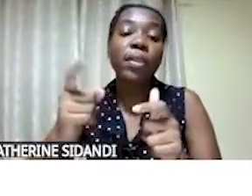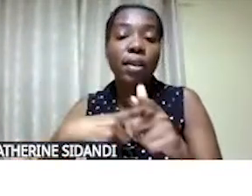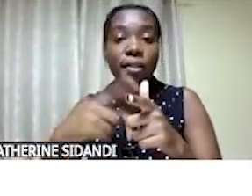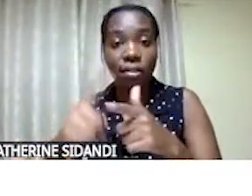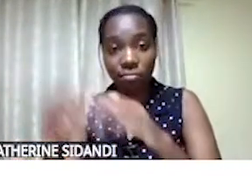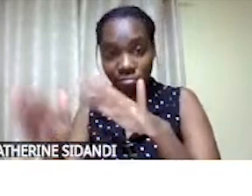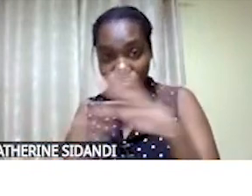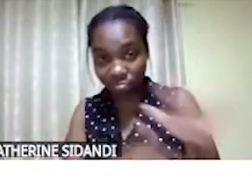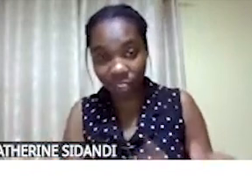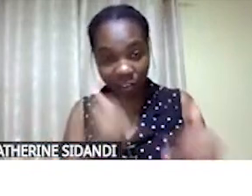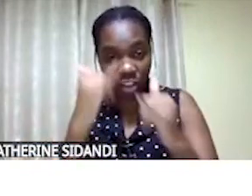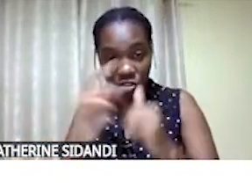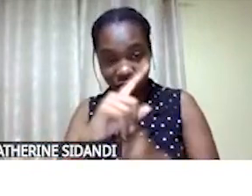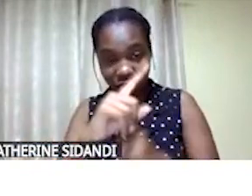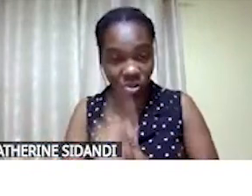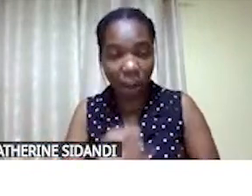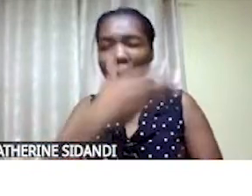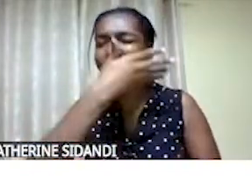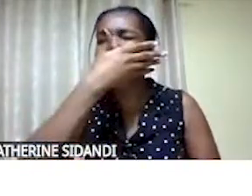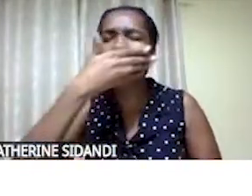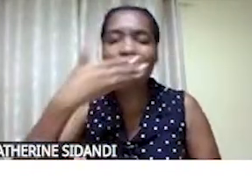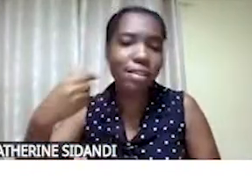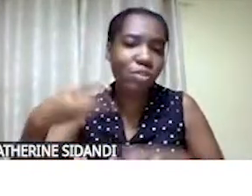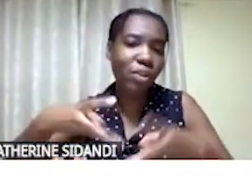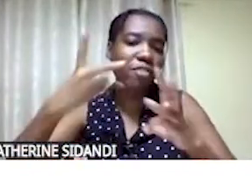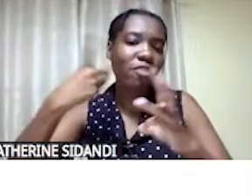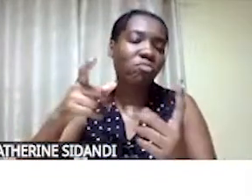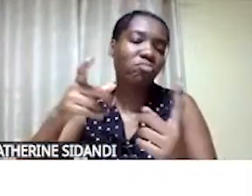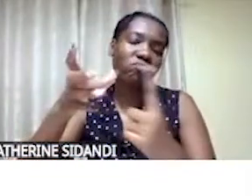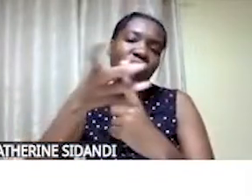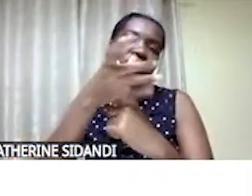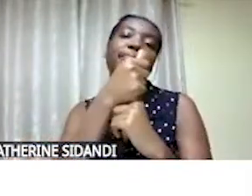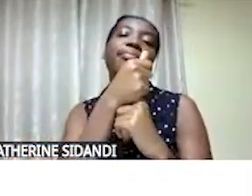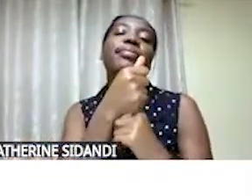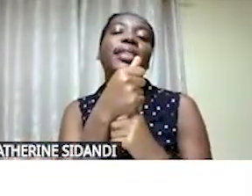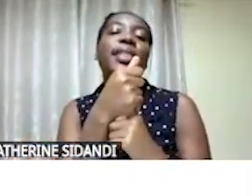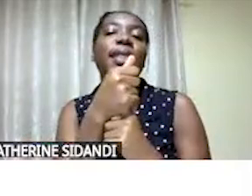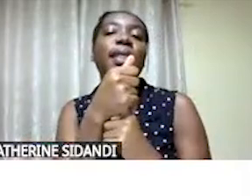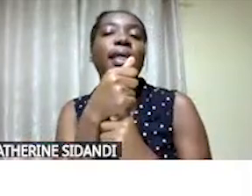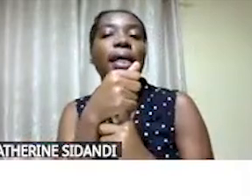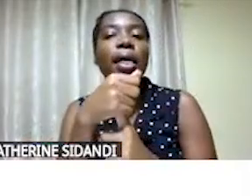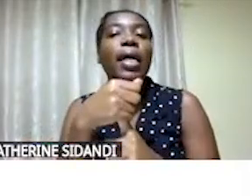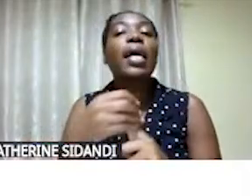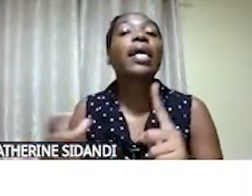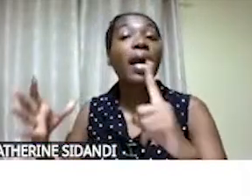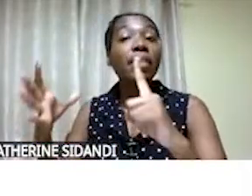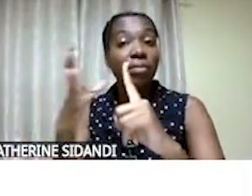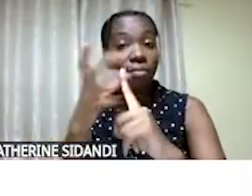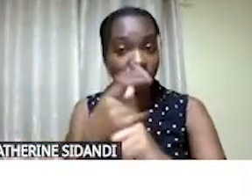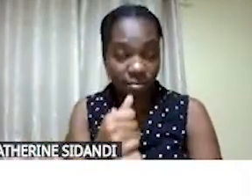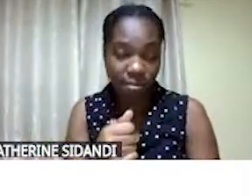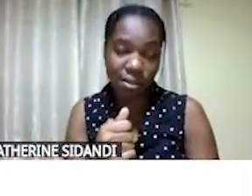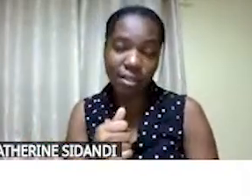step is what is the best way to acquire them. Remember, acquisition in strategy is everything.